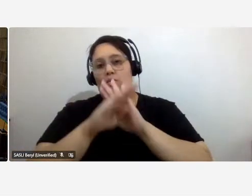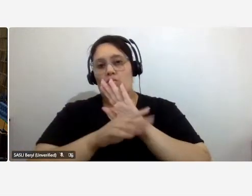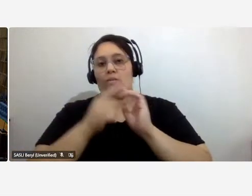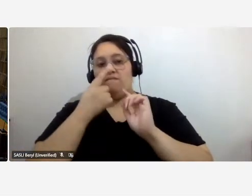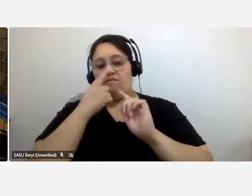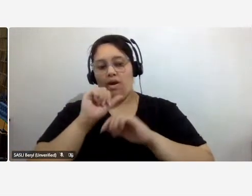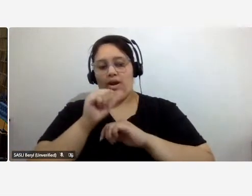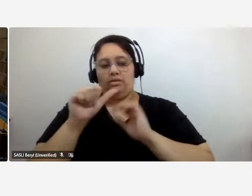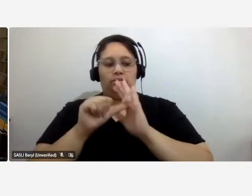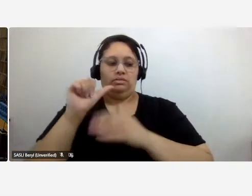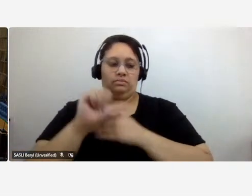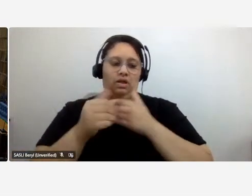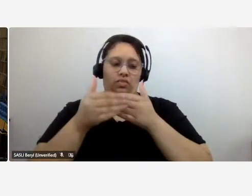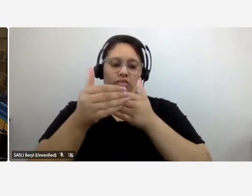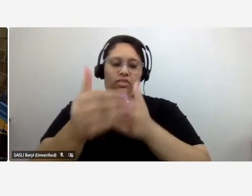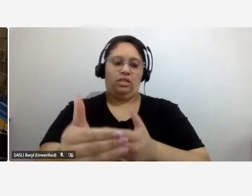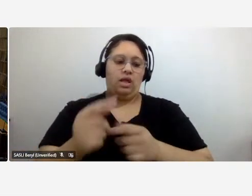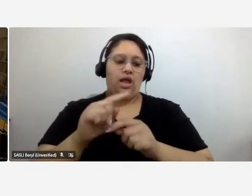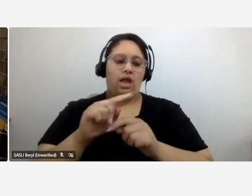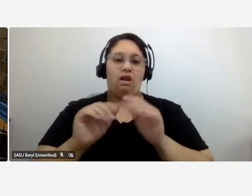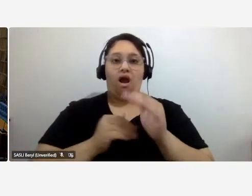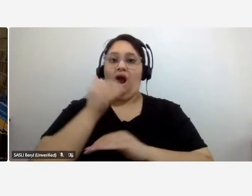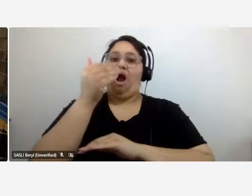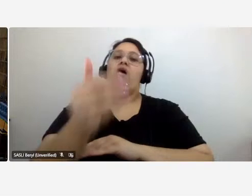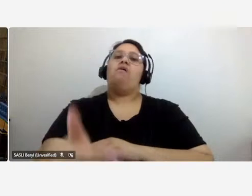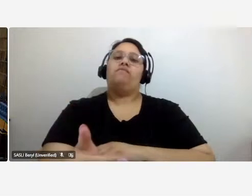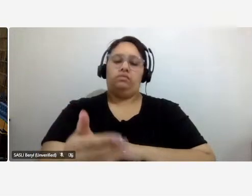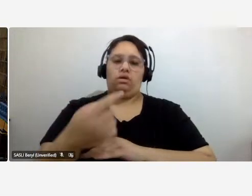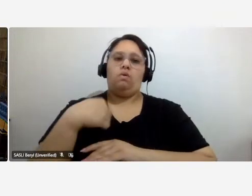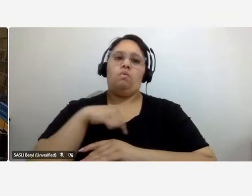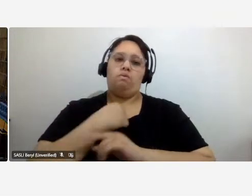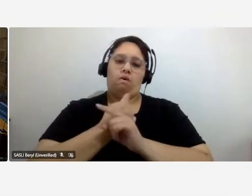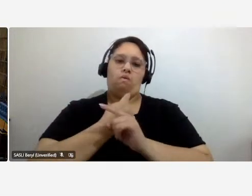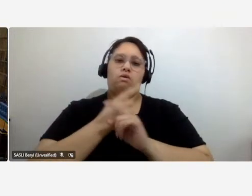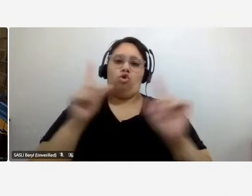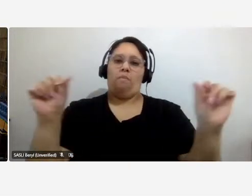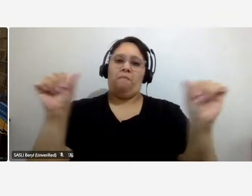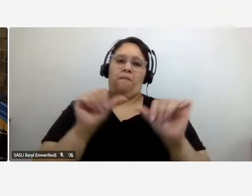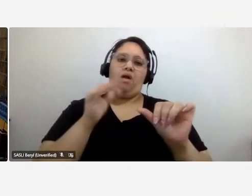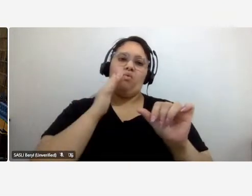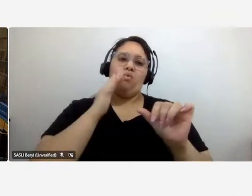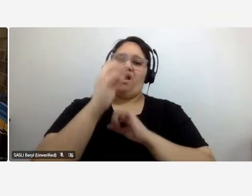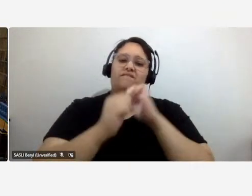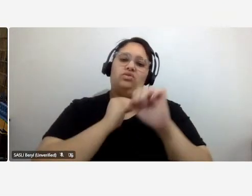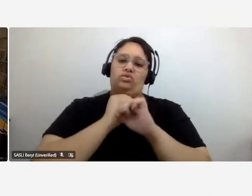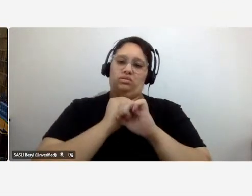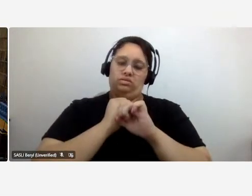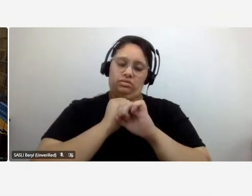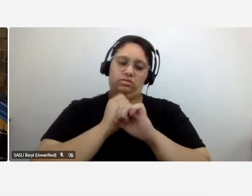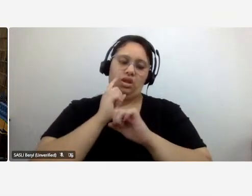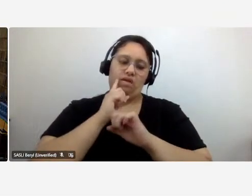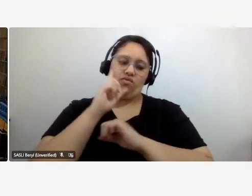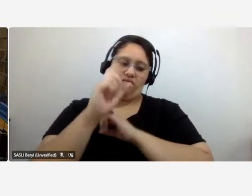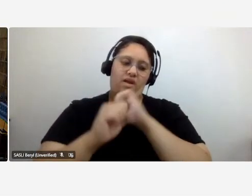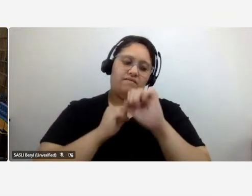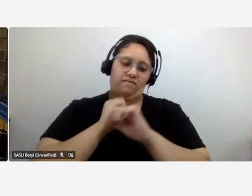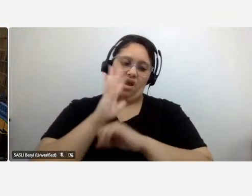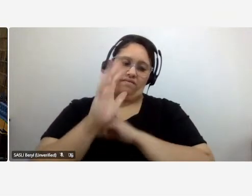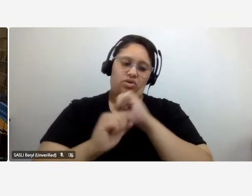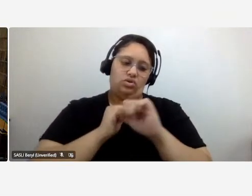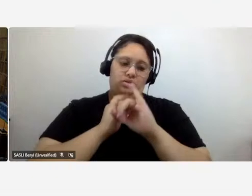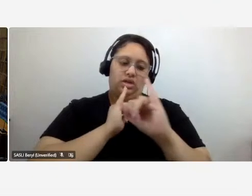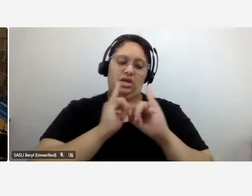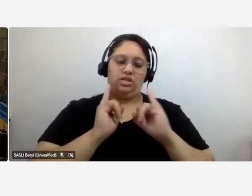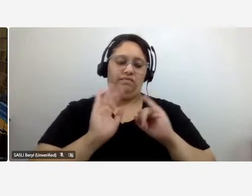next 6 months. And thereafter, we only come back to them every 5 years and interview them.